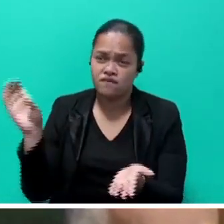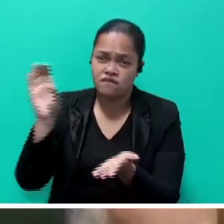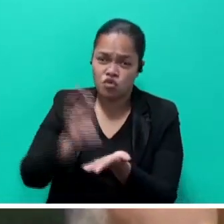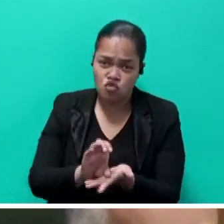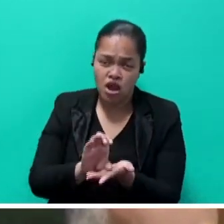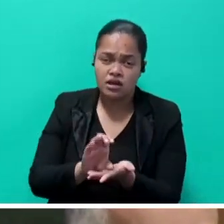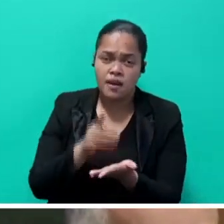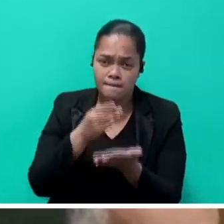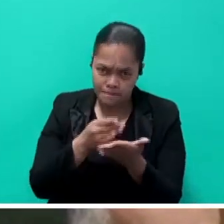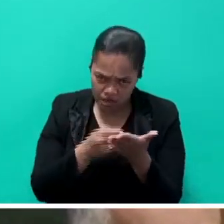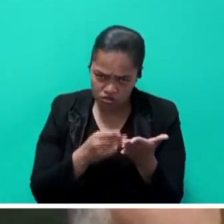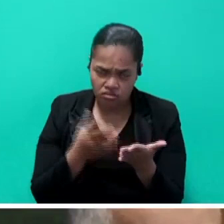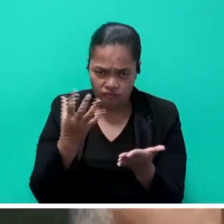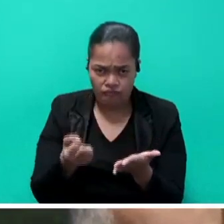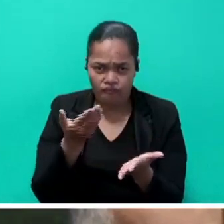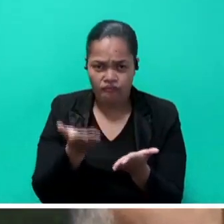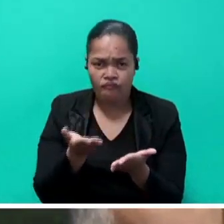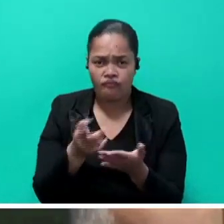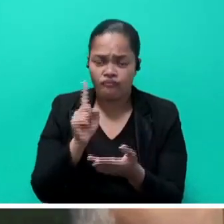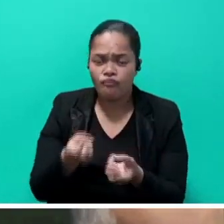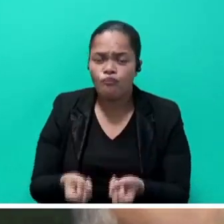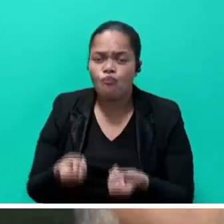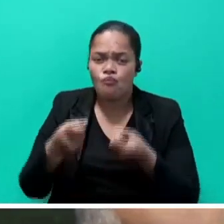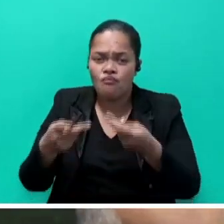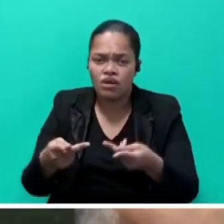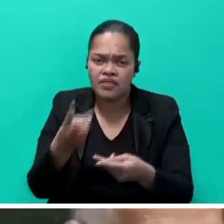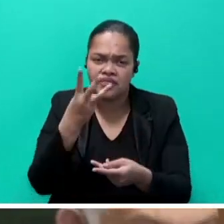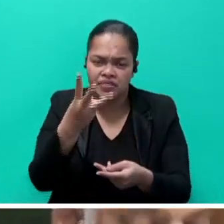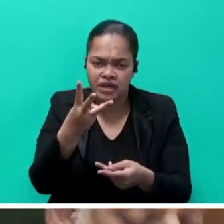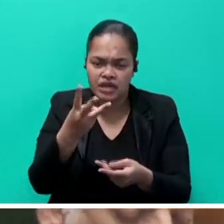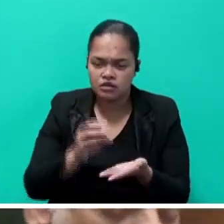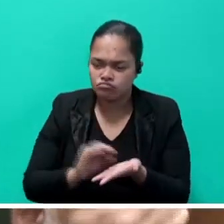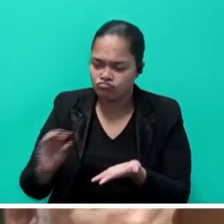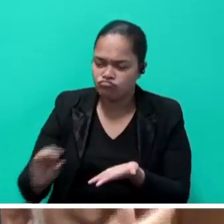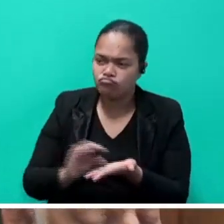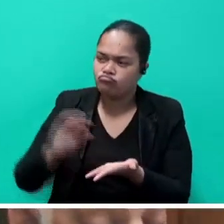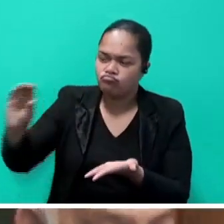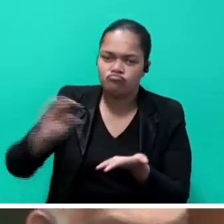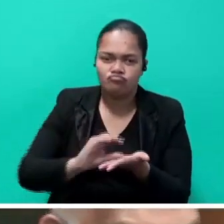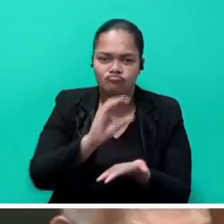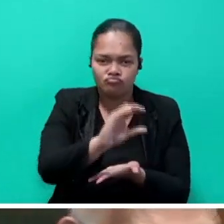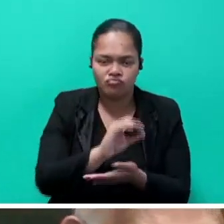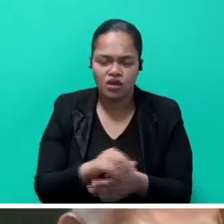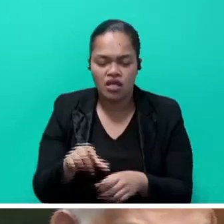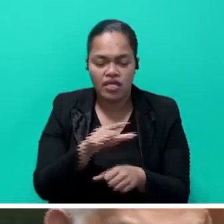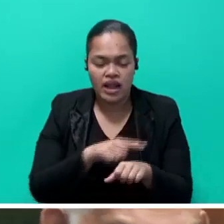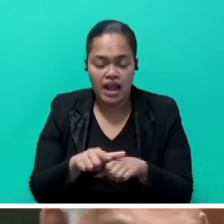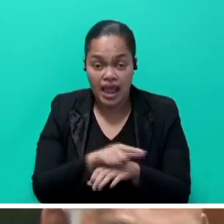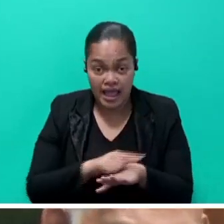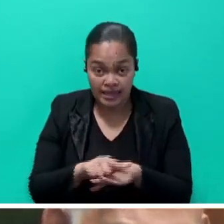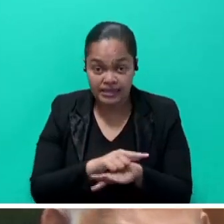they were budgeted for and provided to the 3 drainage boards through the then Land and Water Resource Management